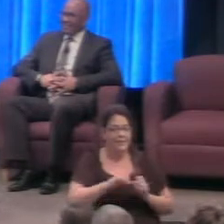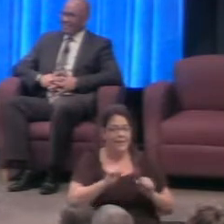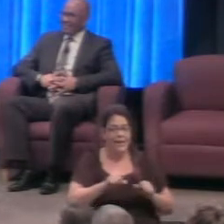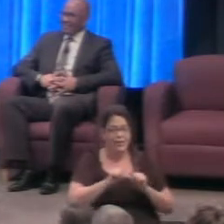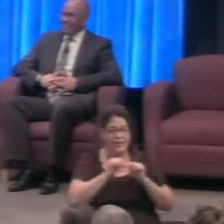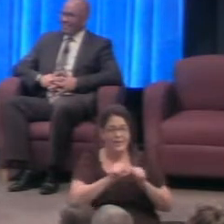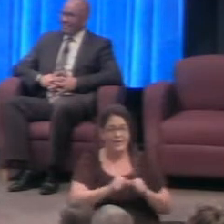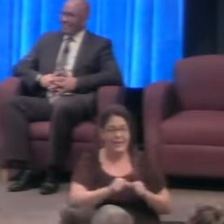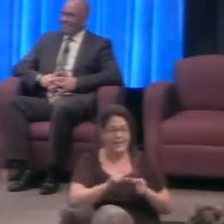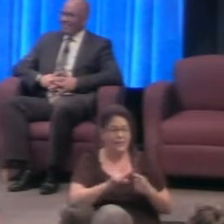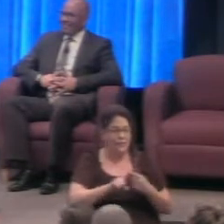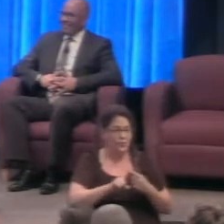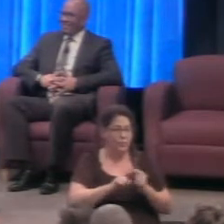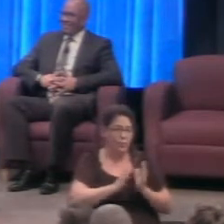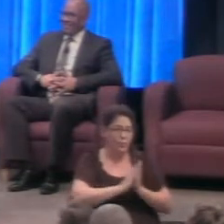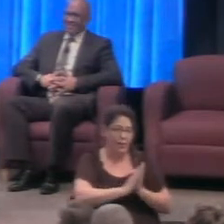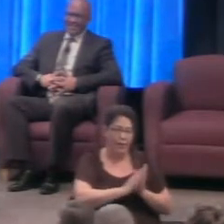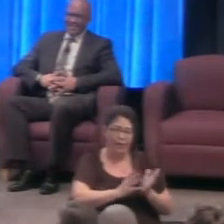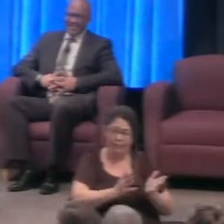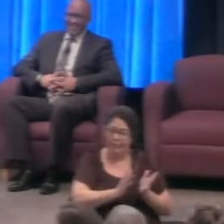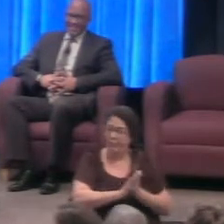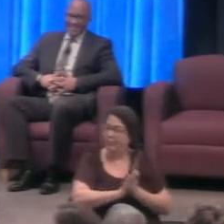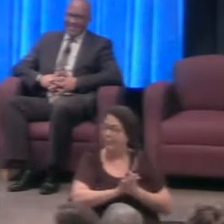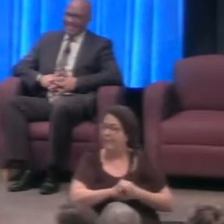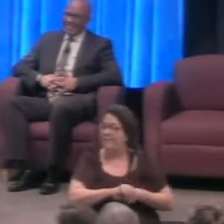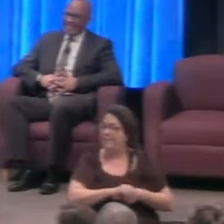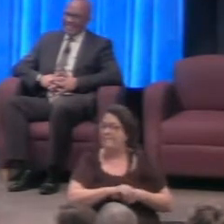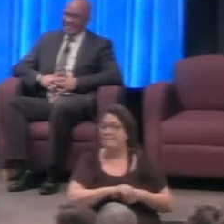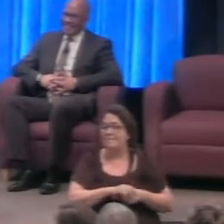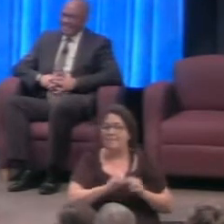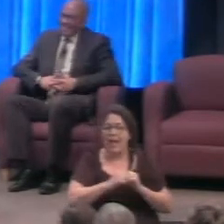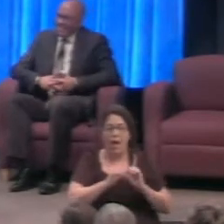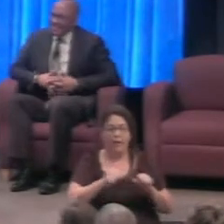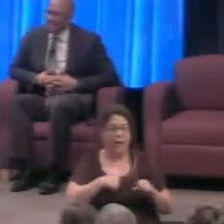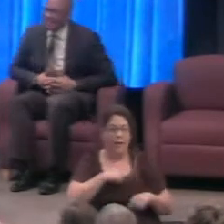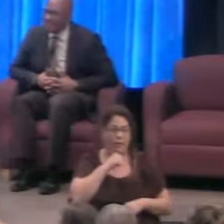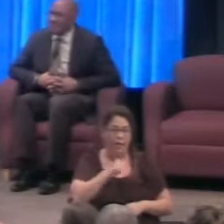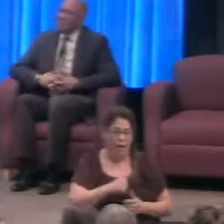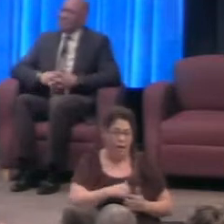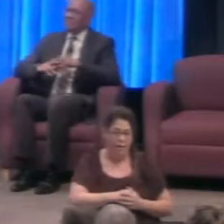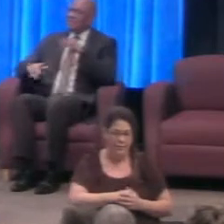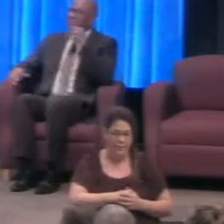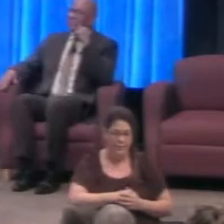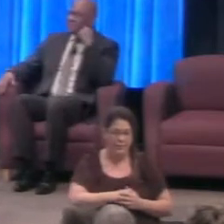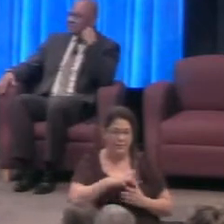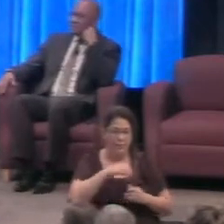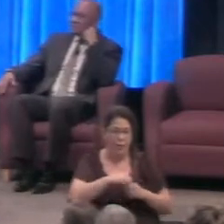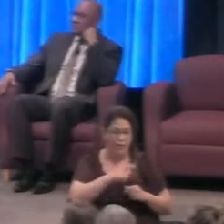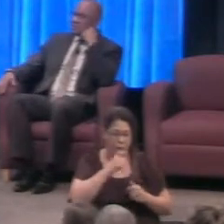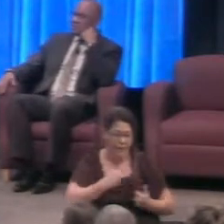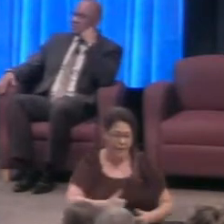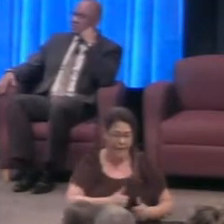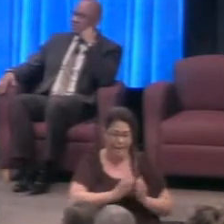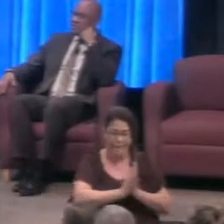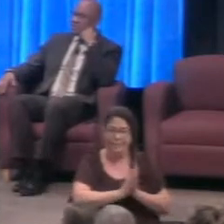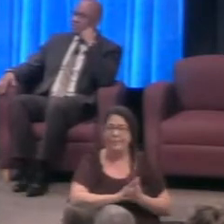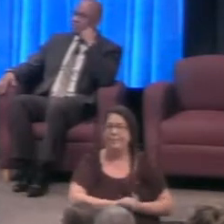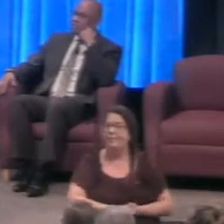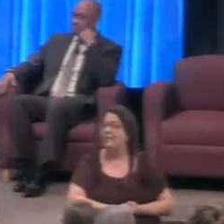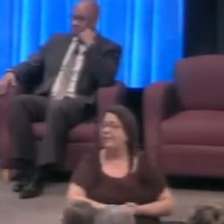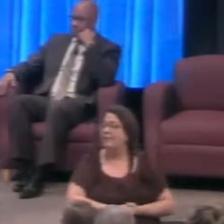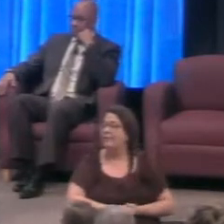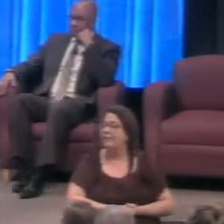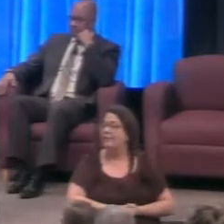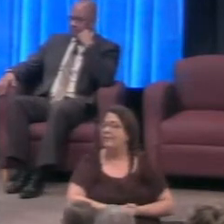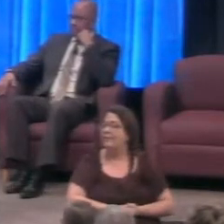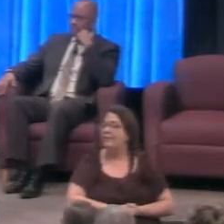to worry. But I thought, how can I not? That's part of who I am. But I'm not going to go there